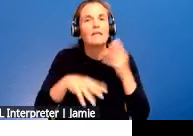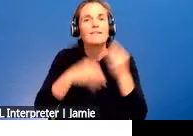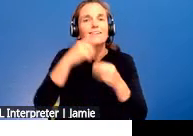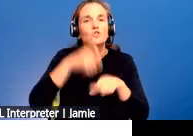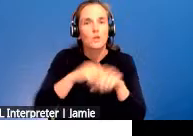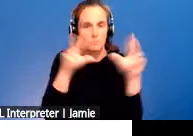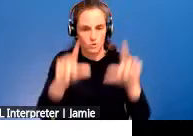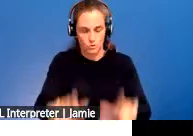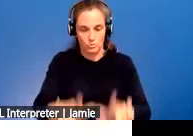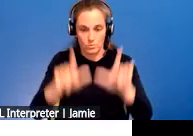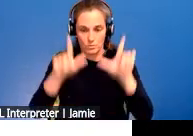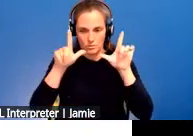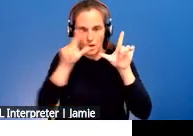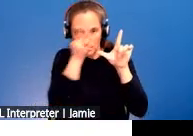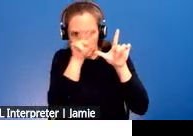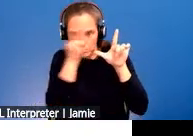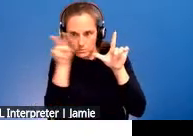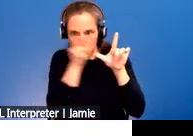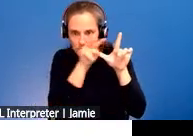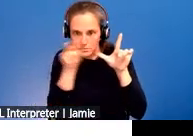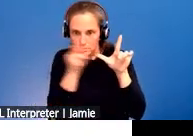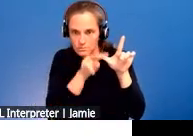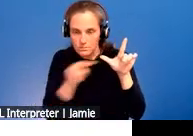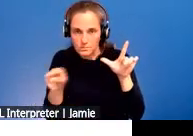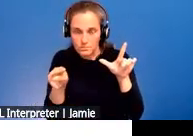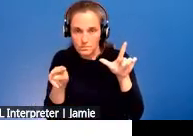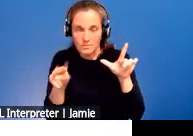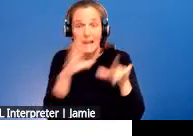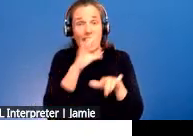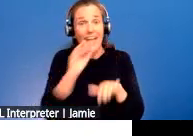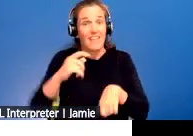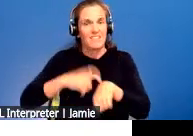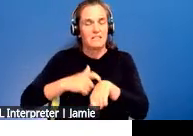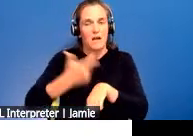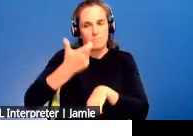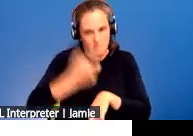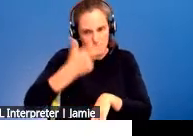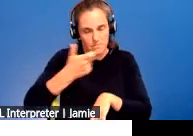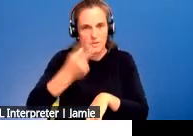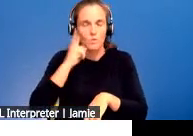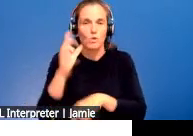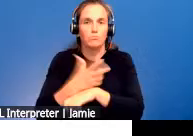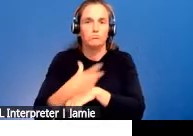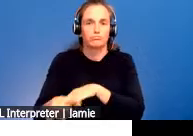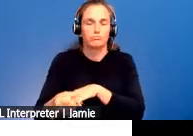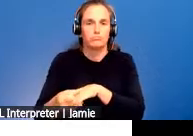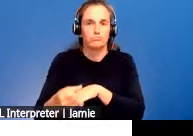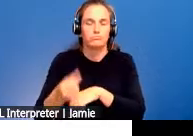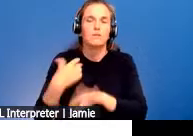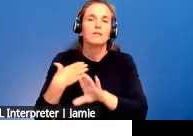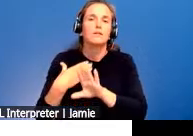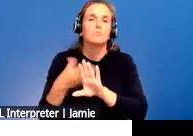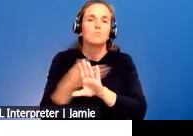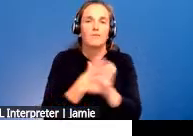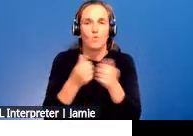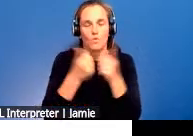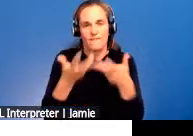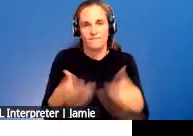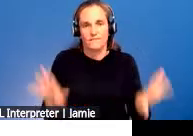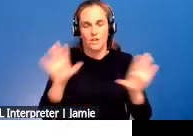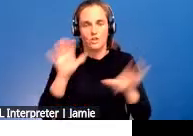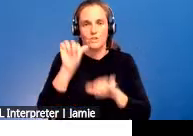screen magnifier, and the timed assessment would time out before they could finish the assessment.